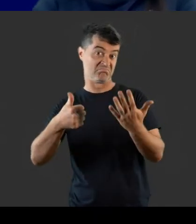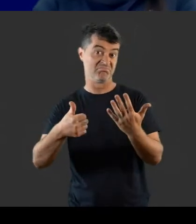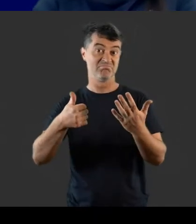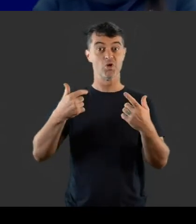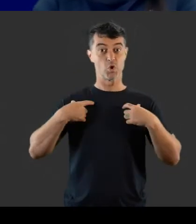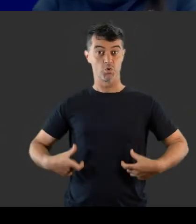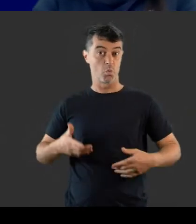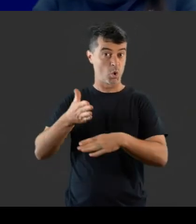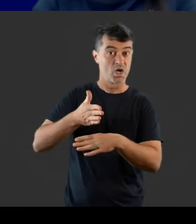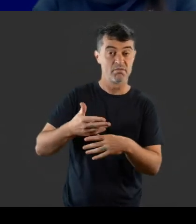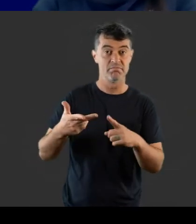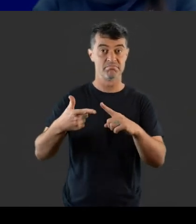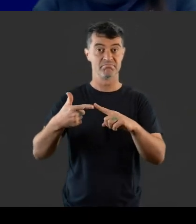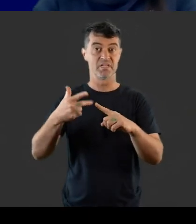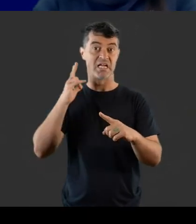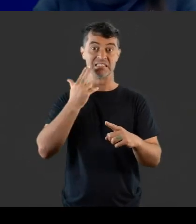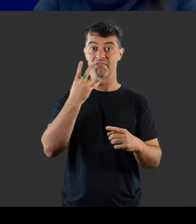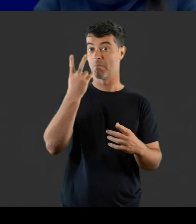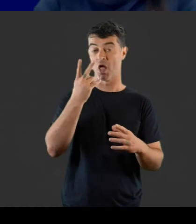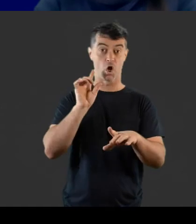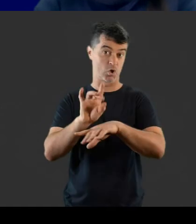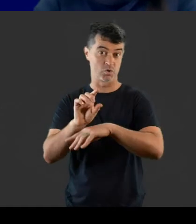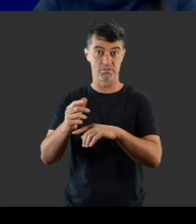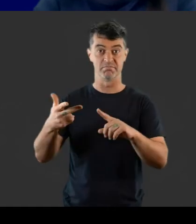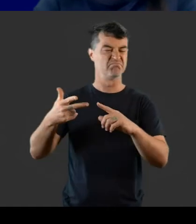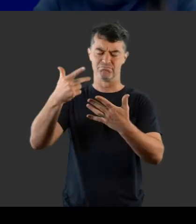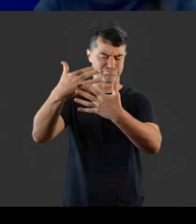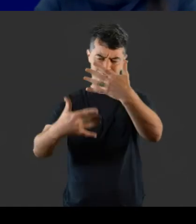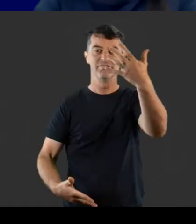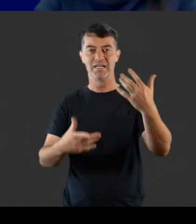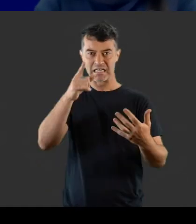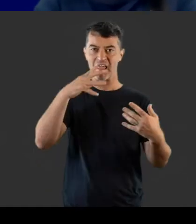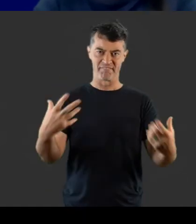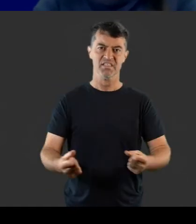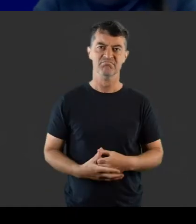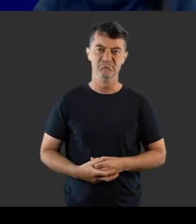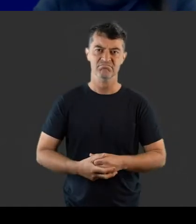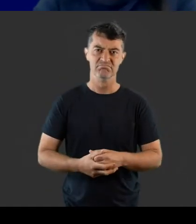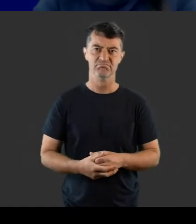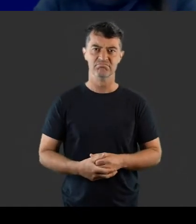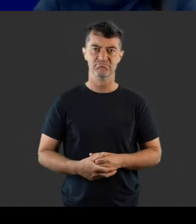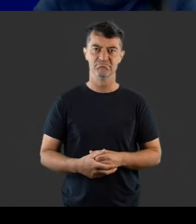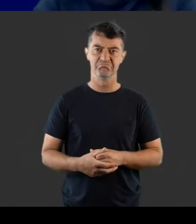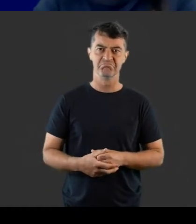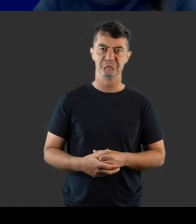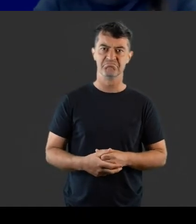psychologist, social worker, deafblind consultant, the list goes on.